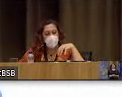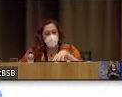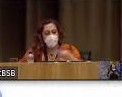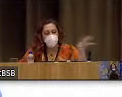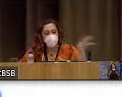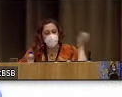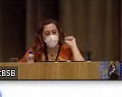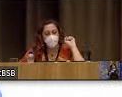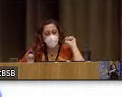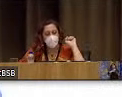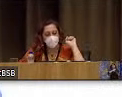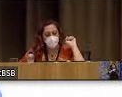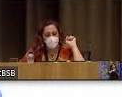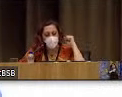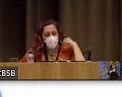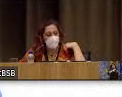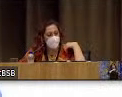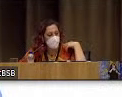This is,